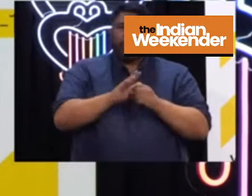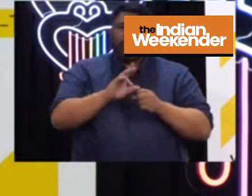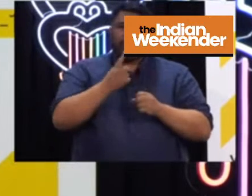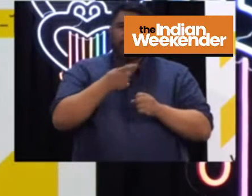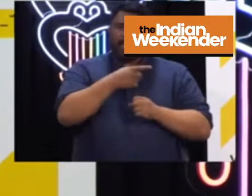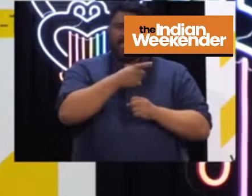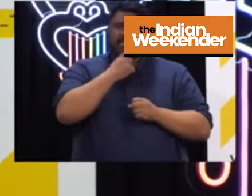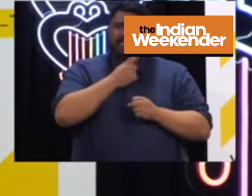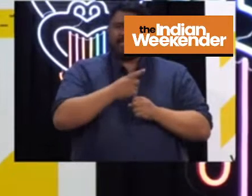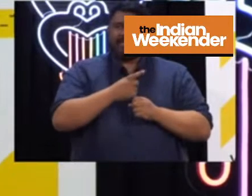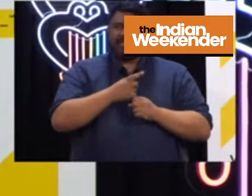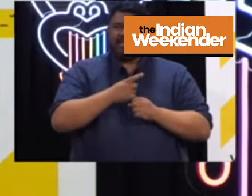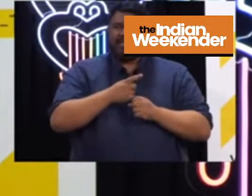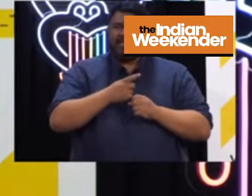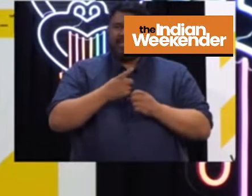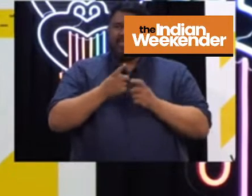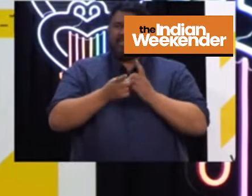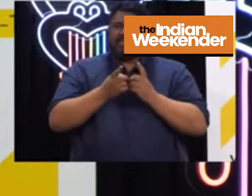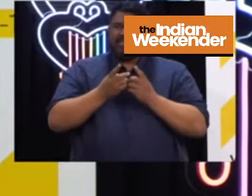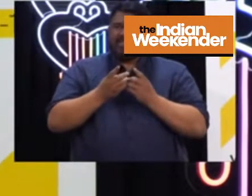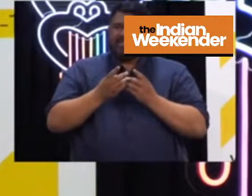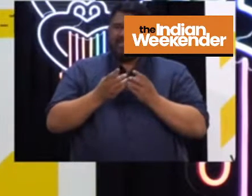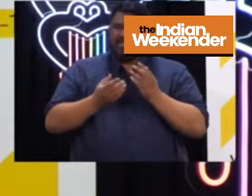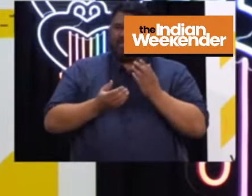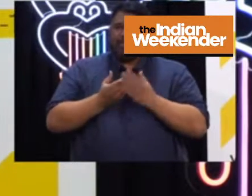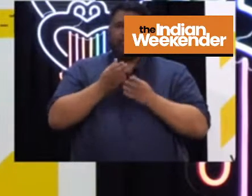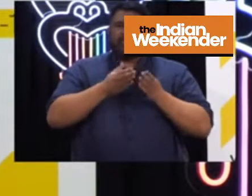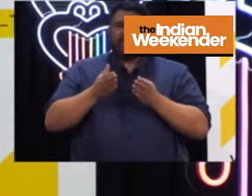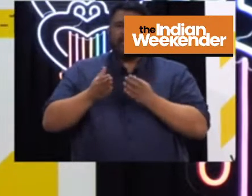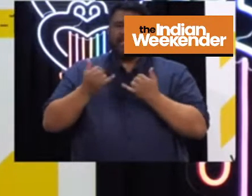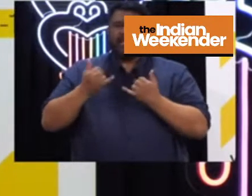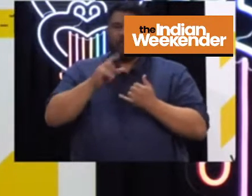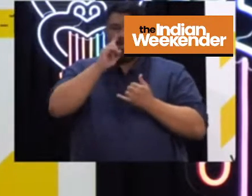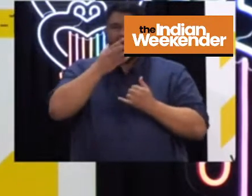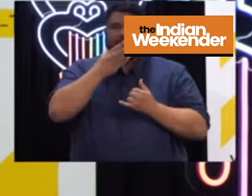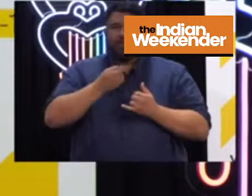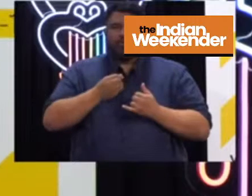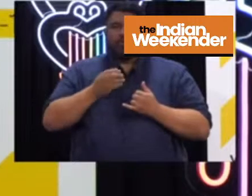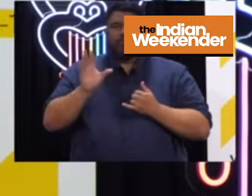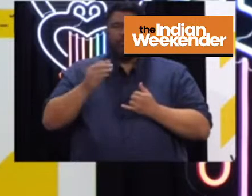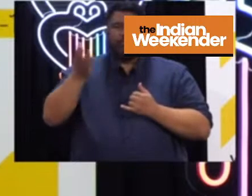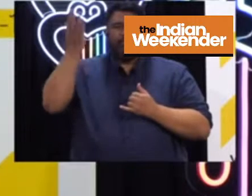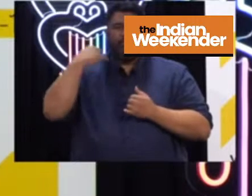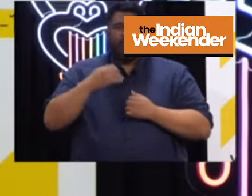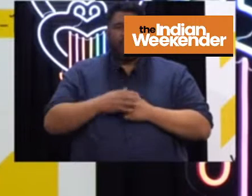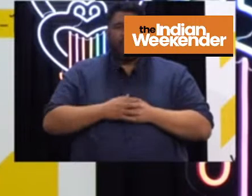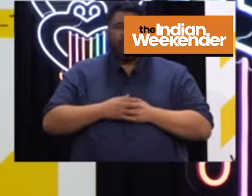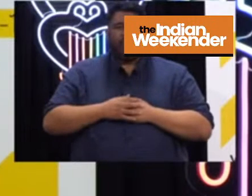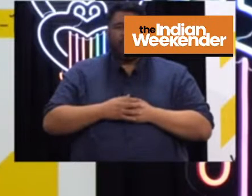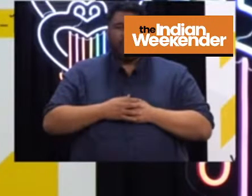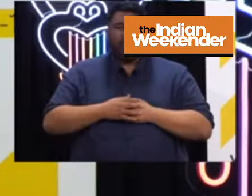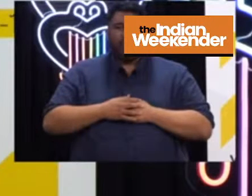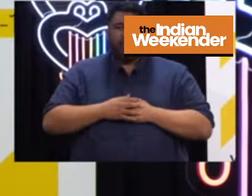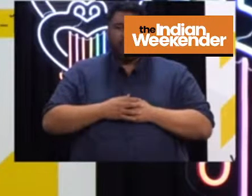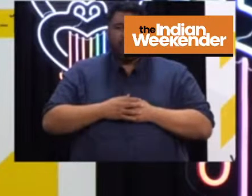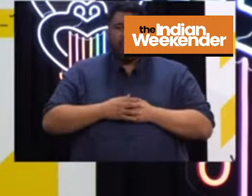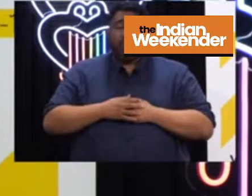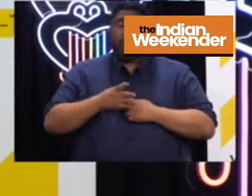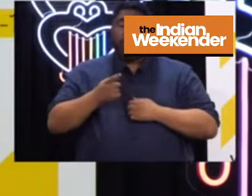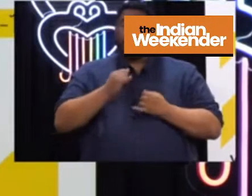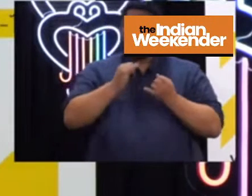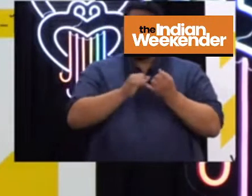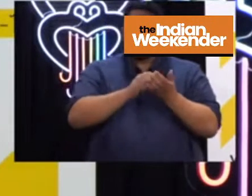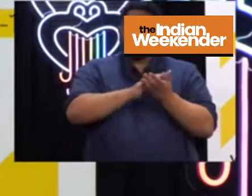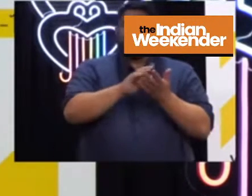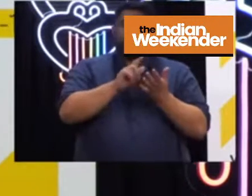I think what Sean's reflecting is something that we've talked a little bit about over the course of the last few weeks. In fact, right back